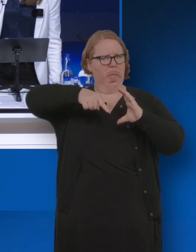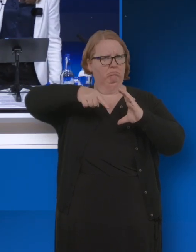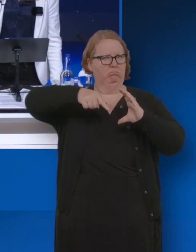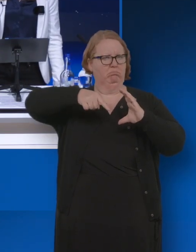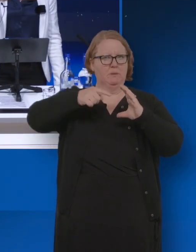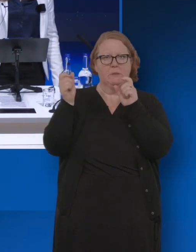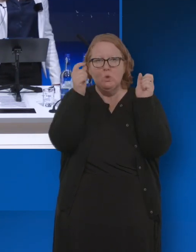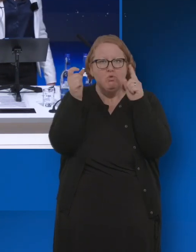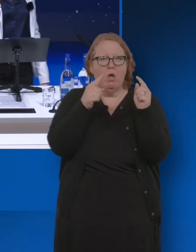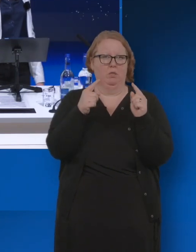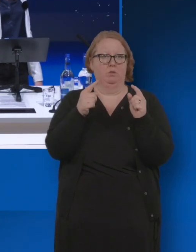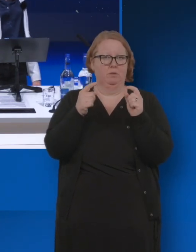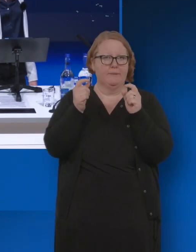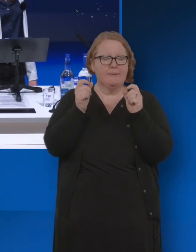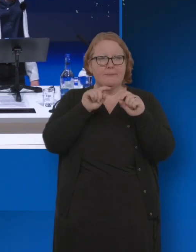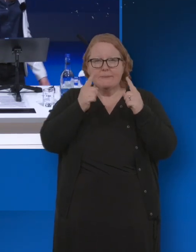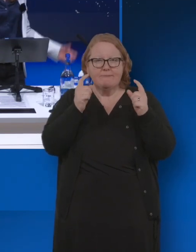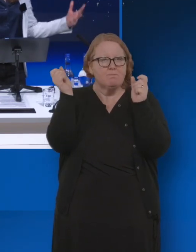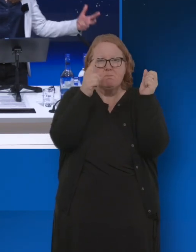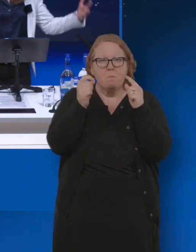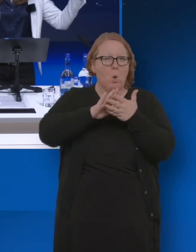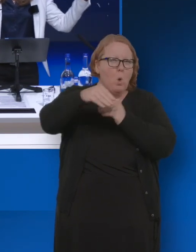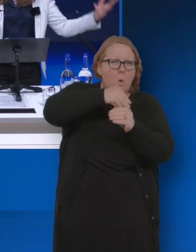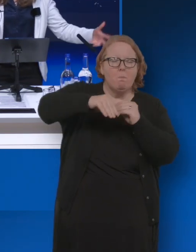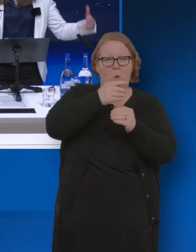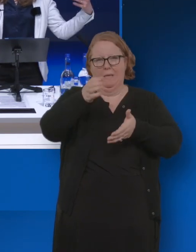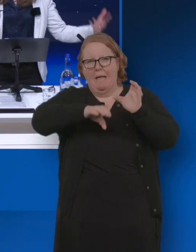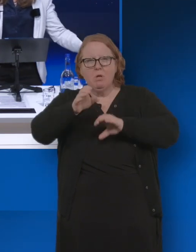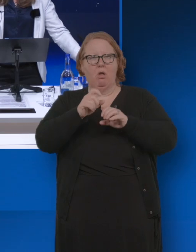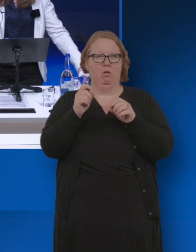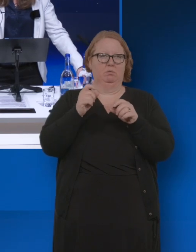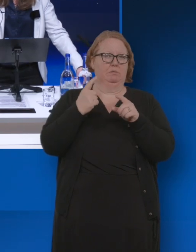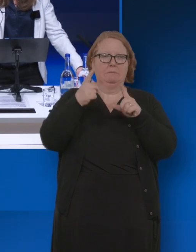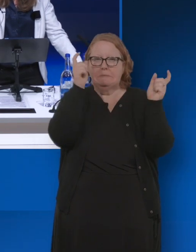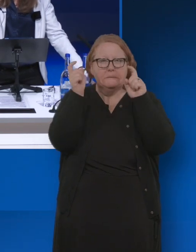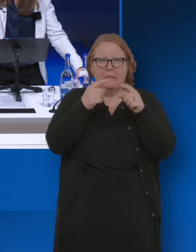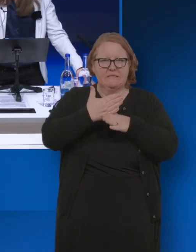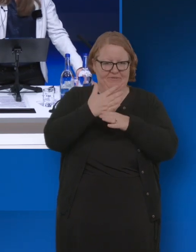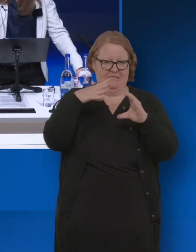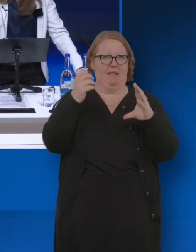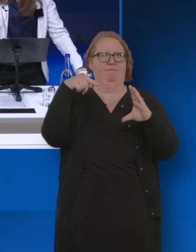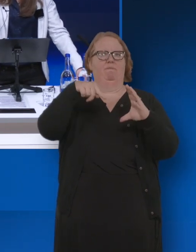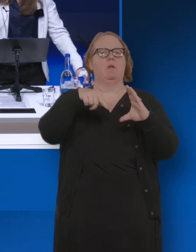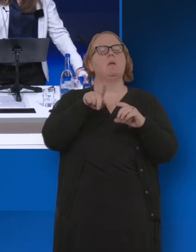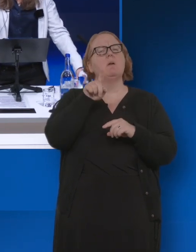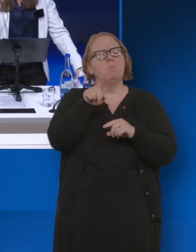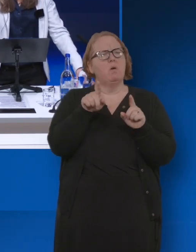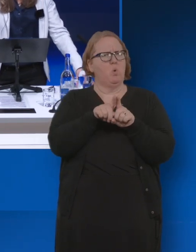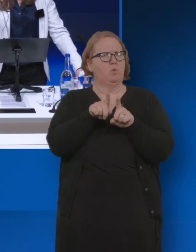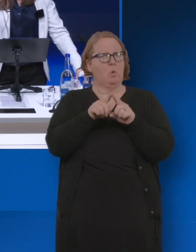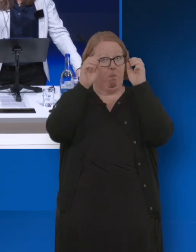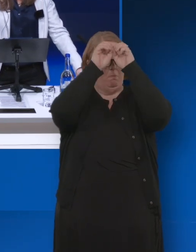The neurons, the neurotransmitters, the hormones, the chemicals, the electrical and chemical activity. But then we also